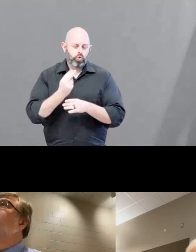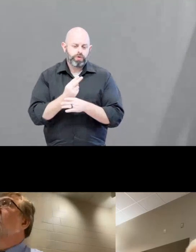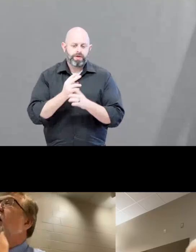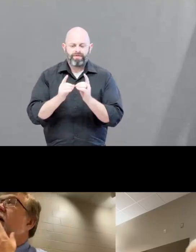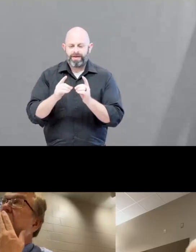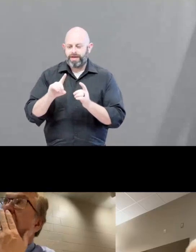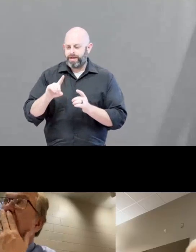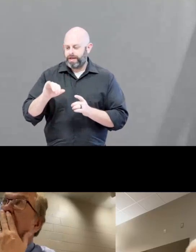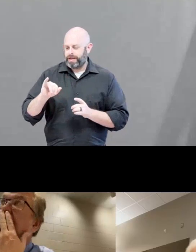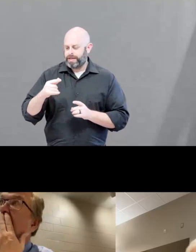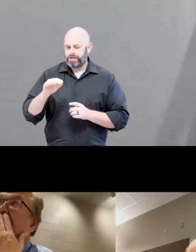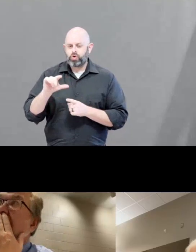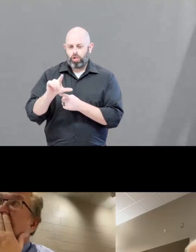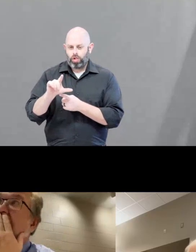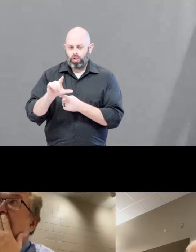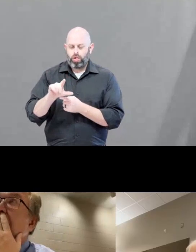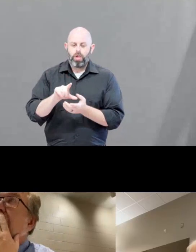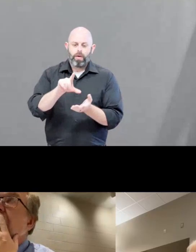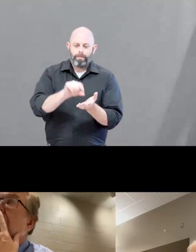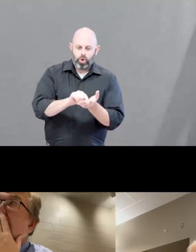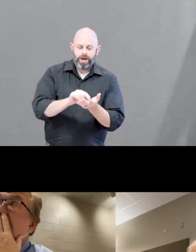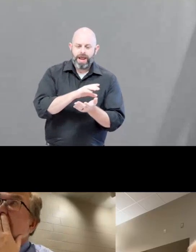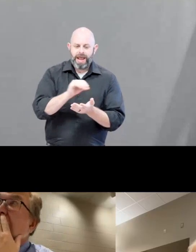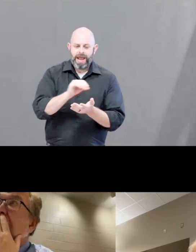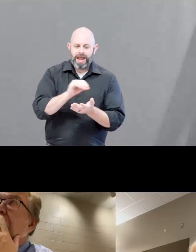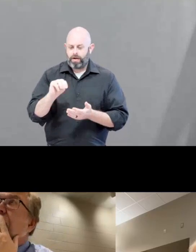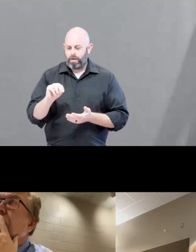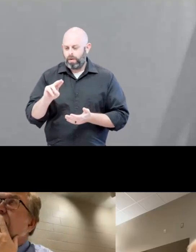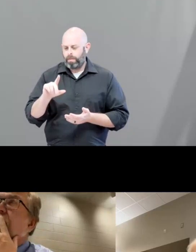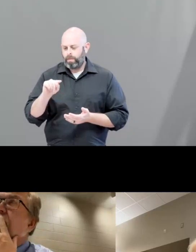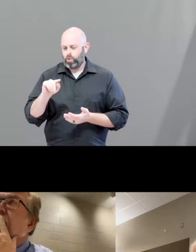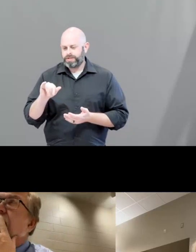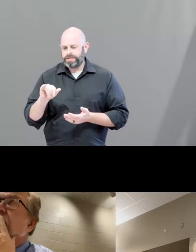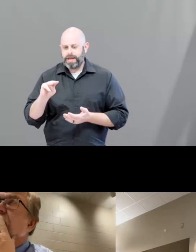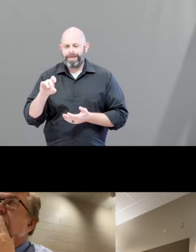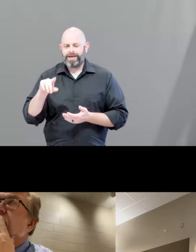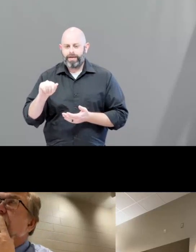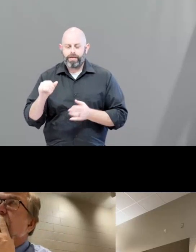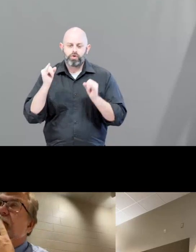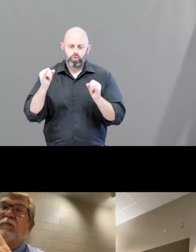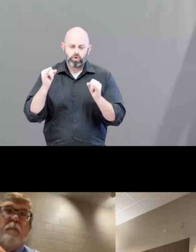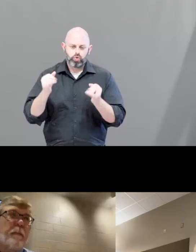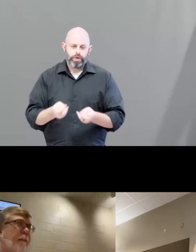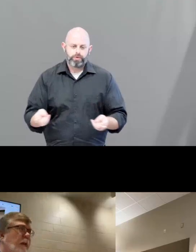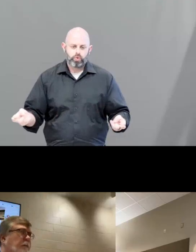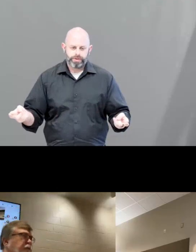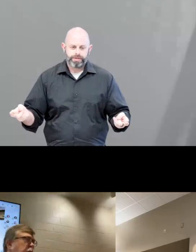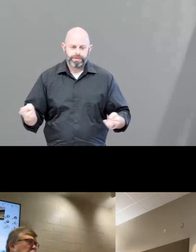digital, print, and multimedia instructional resources.